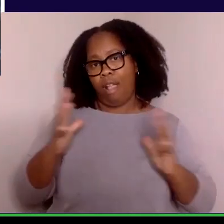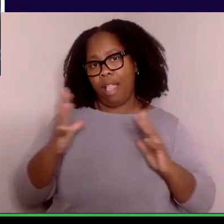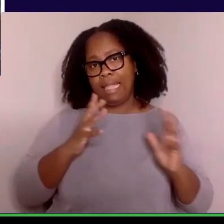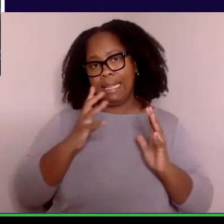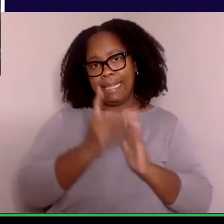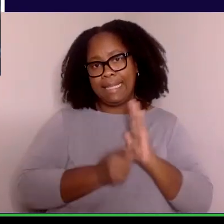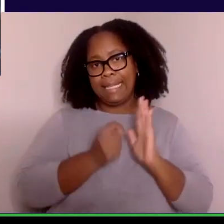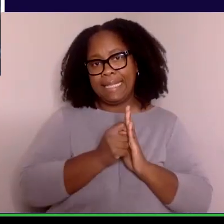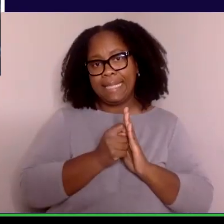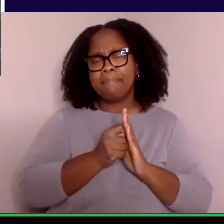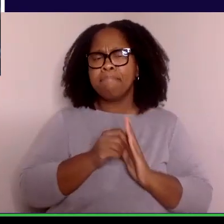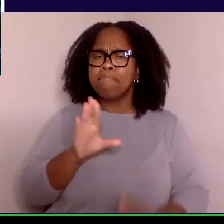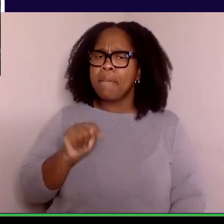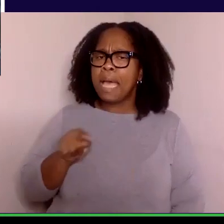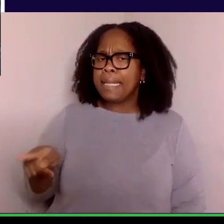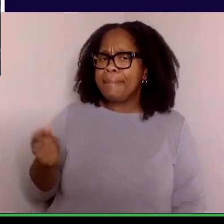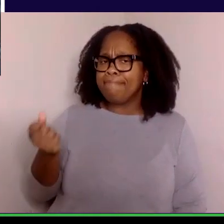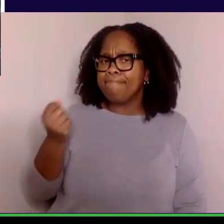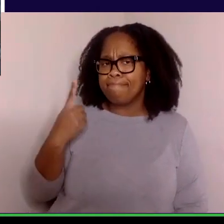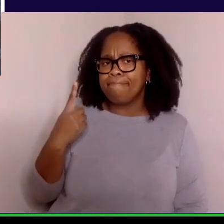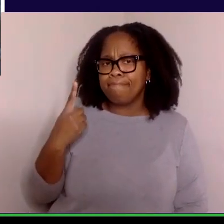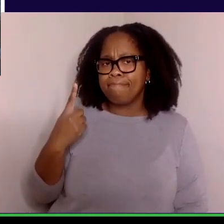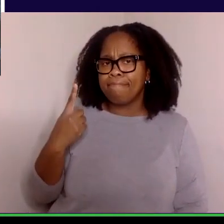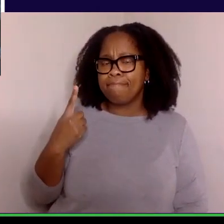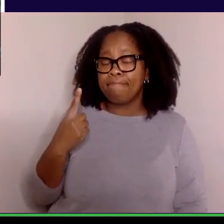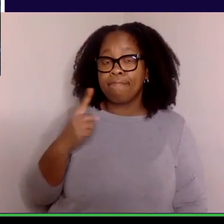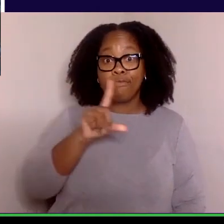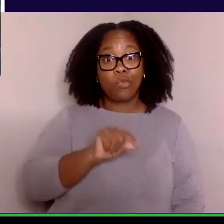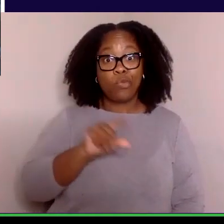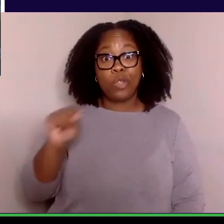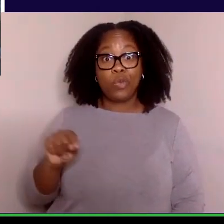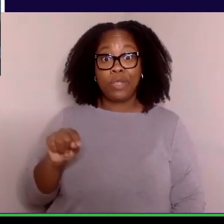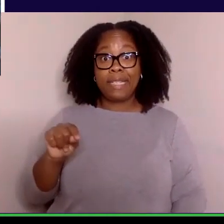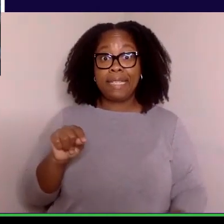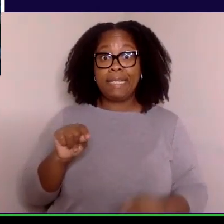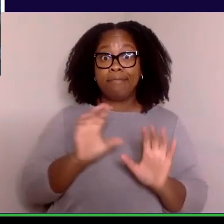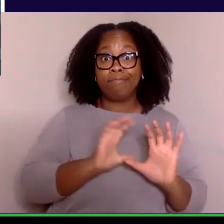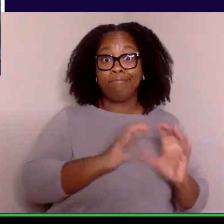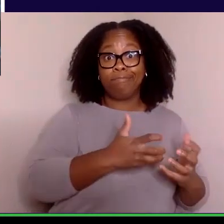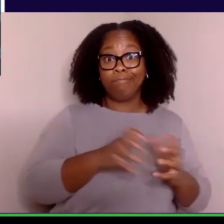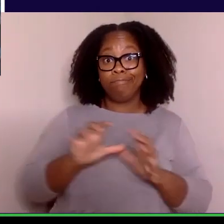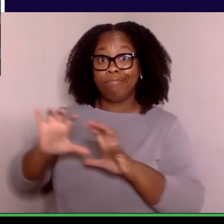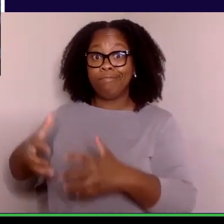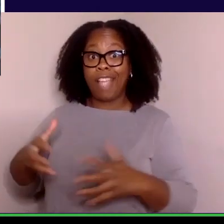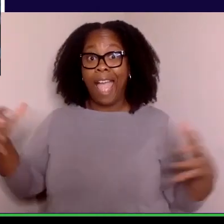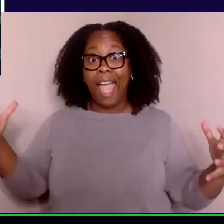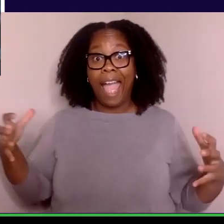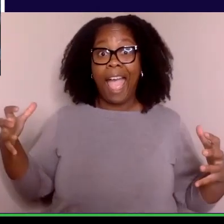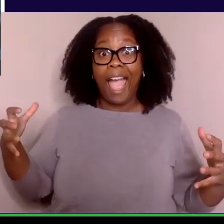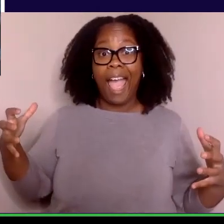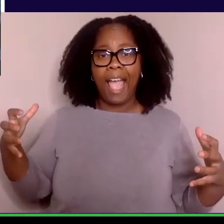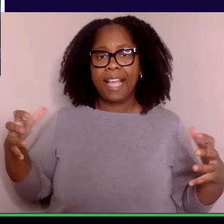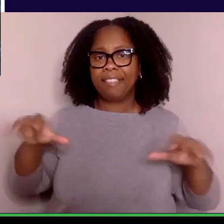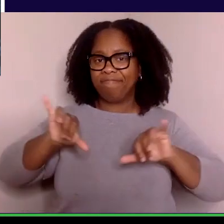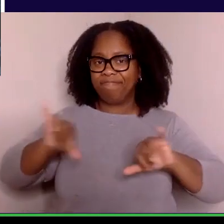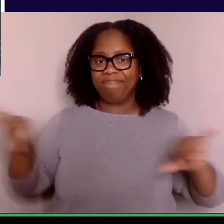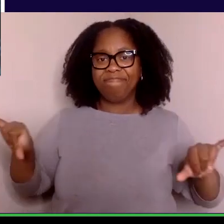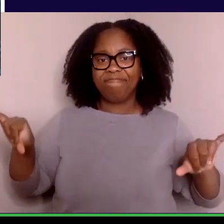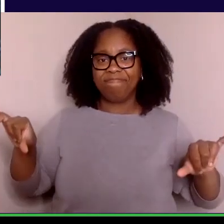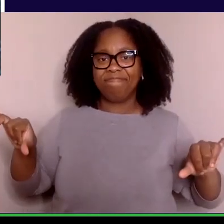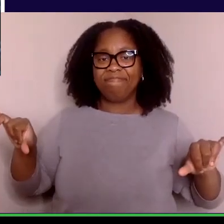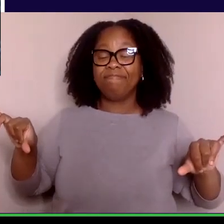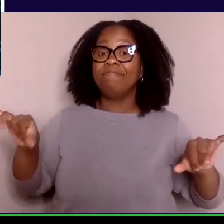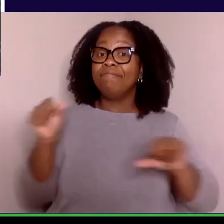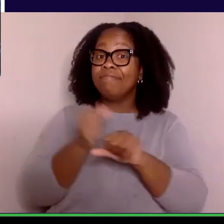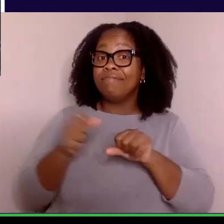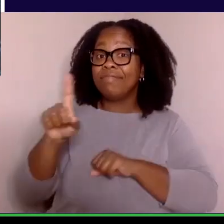it. We stay apart in 2020 so we can be together in 2021. And I'll make